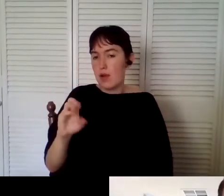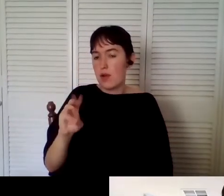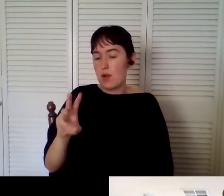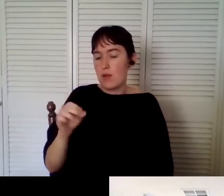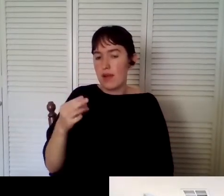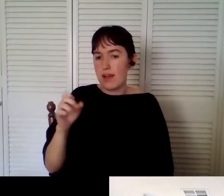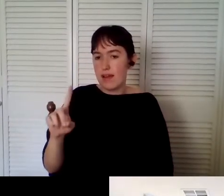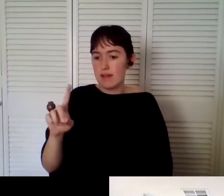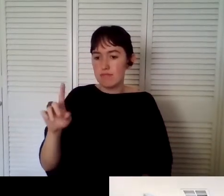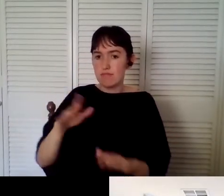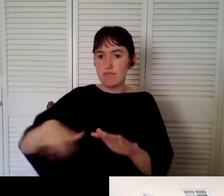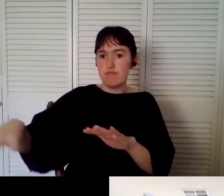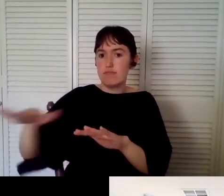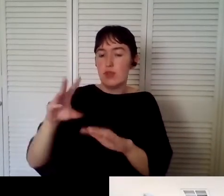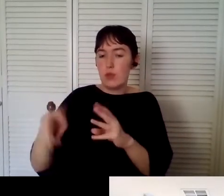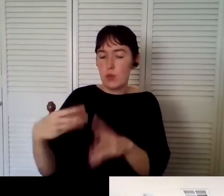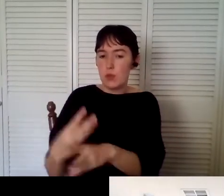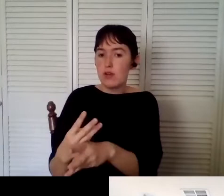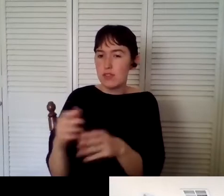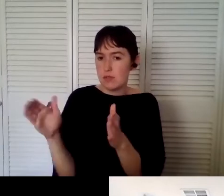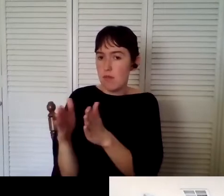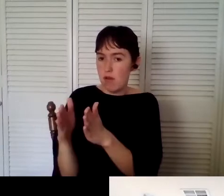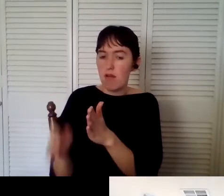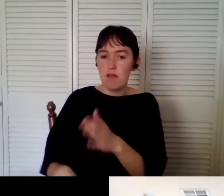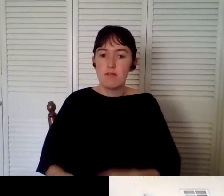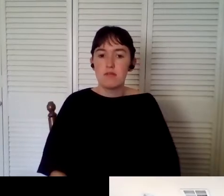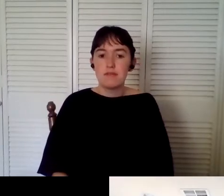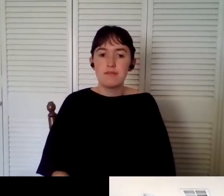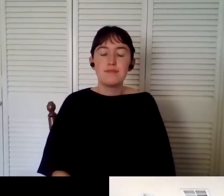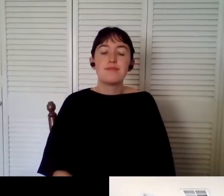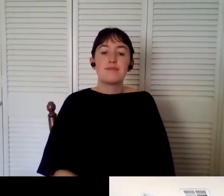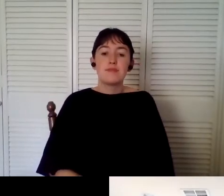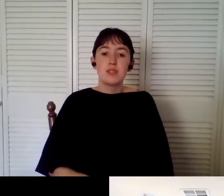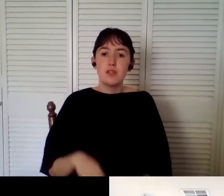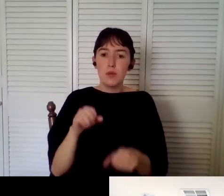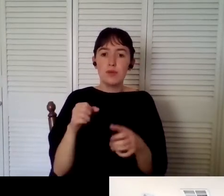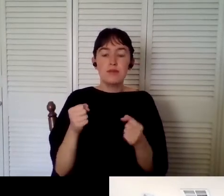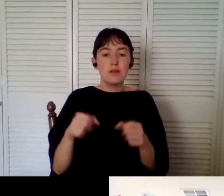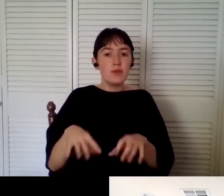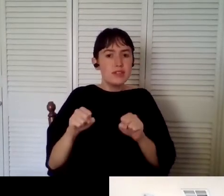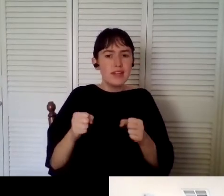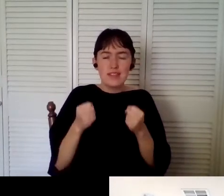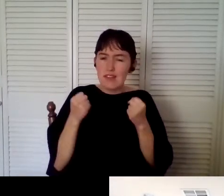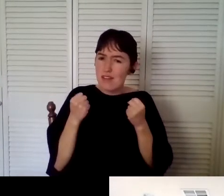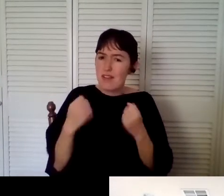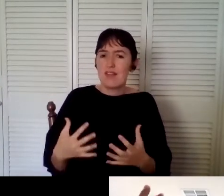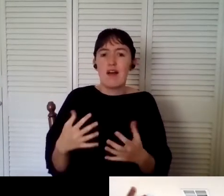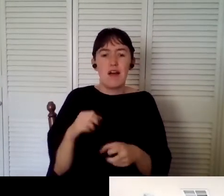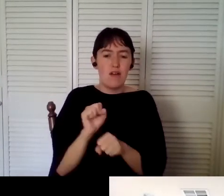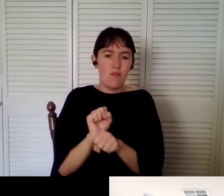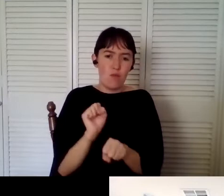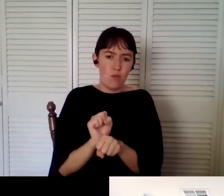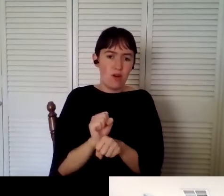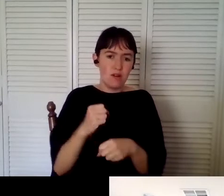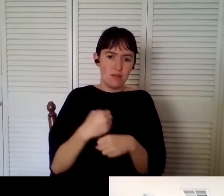amount of labor it takes to carve a bow is massive. Mhm. And the bow stave, which is a bow